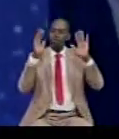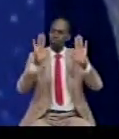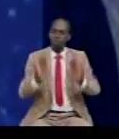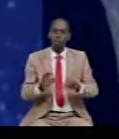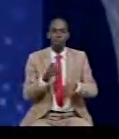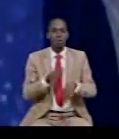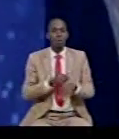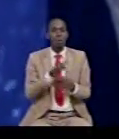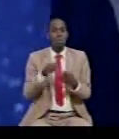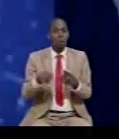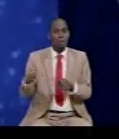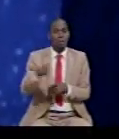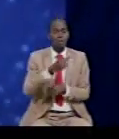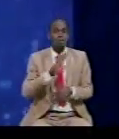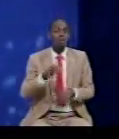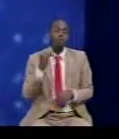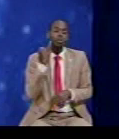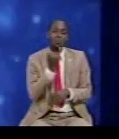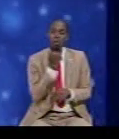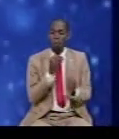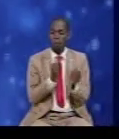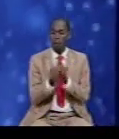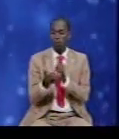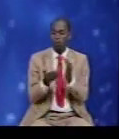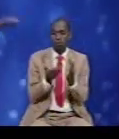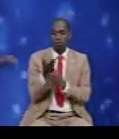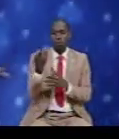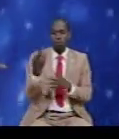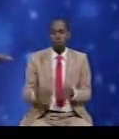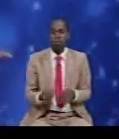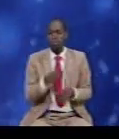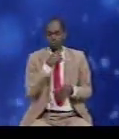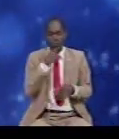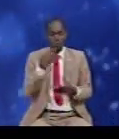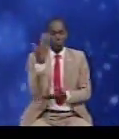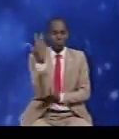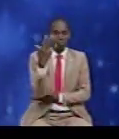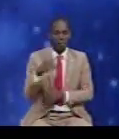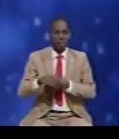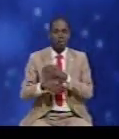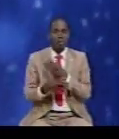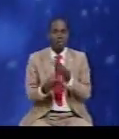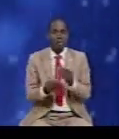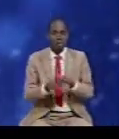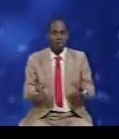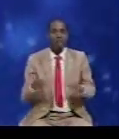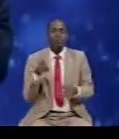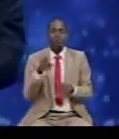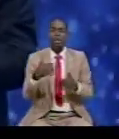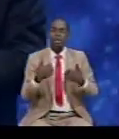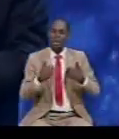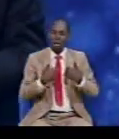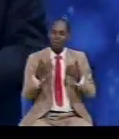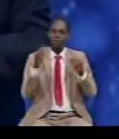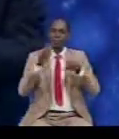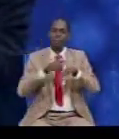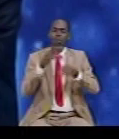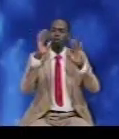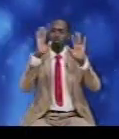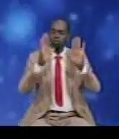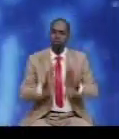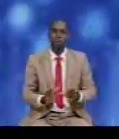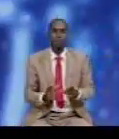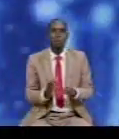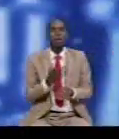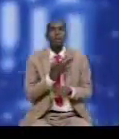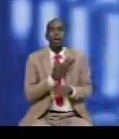a time of trouble. They got to Canaan, and all the confederacies of the kings, they were against them, a time of trouble.